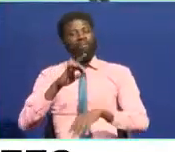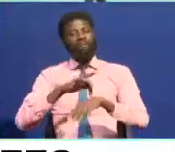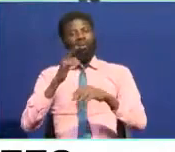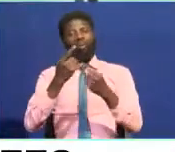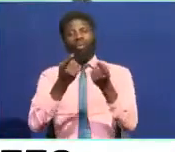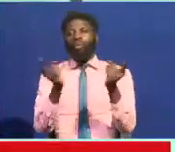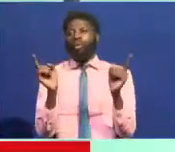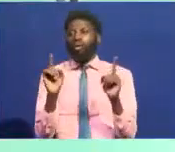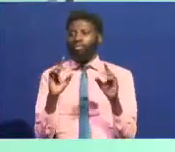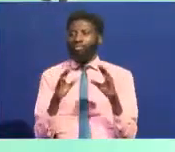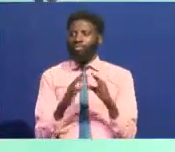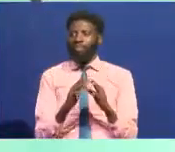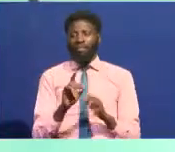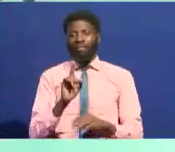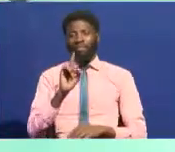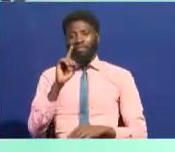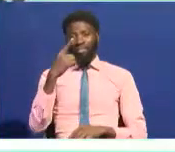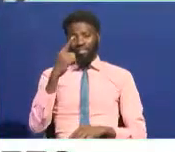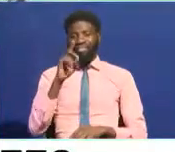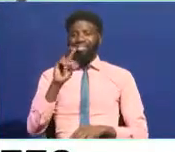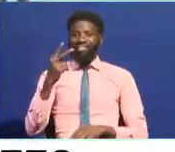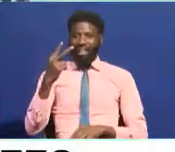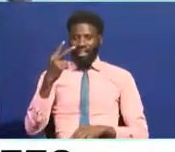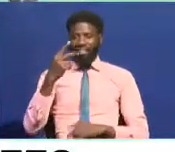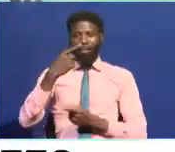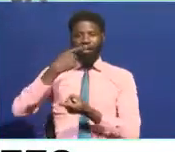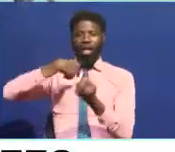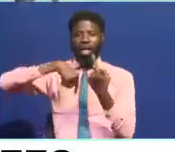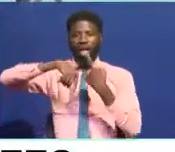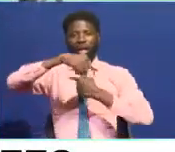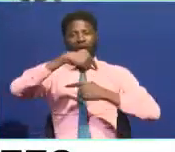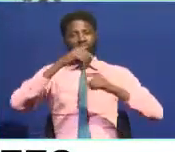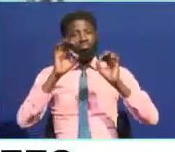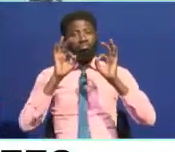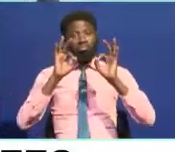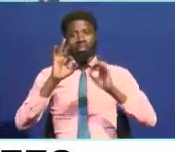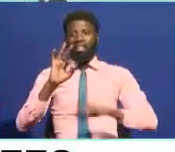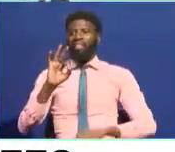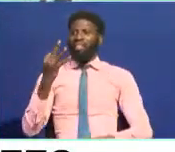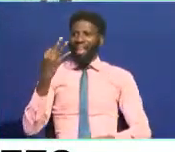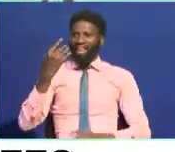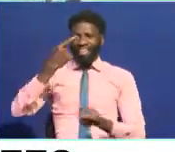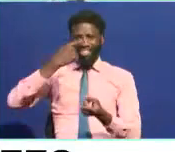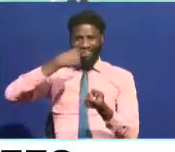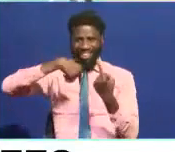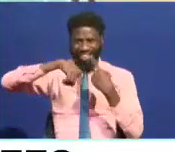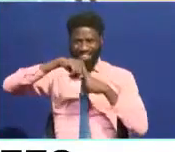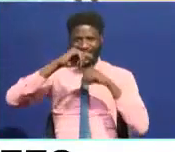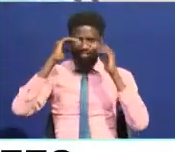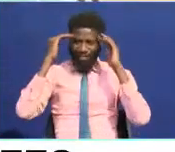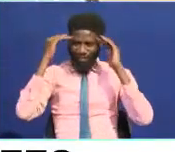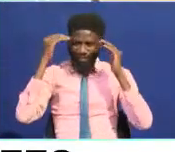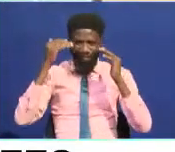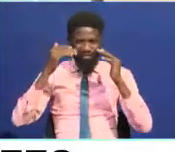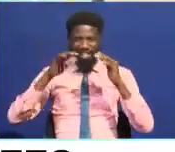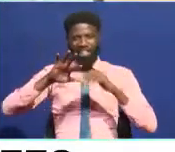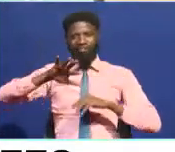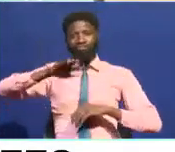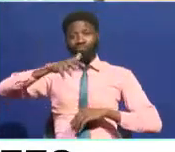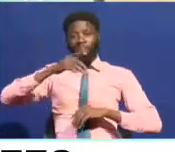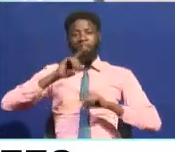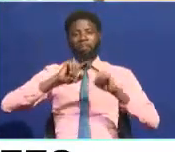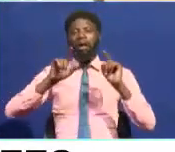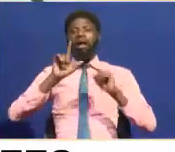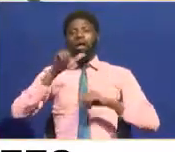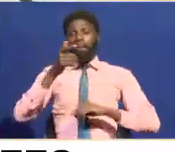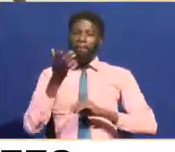two sets tulikuwa tumejua concentrate mzuri, but kidogo the third set tuli lose concentration kiasi, but tuliji compose na